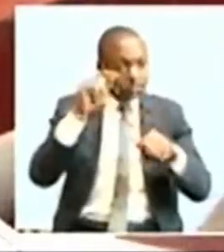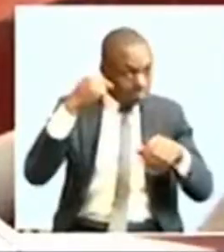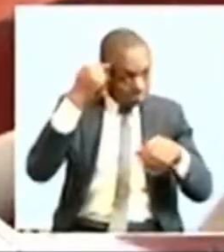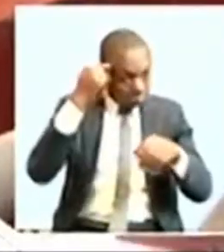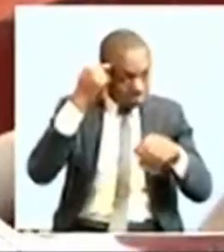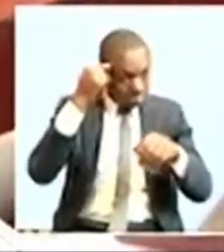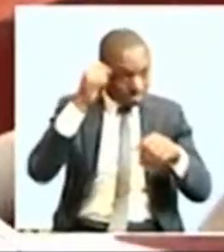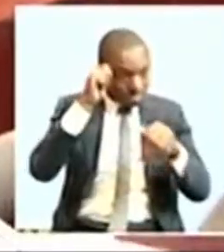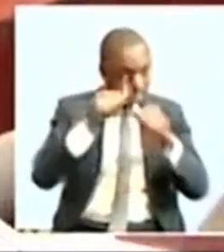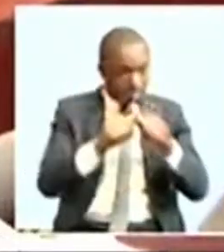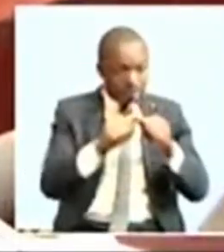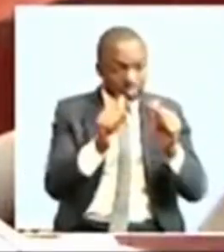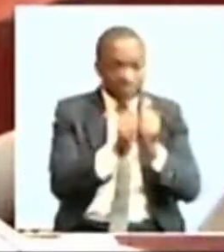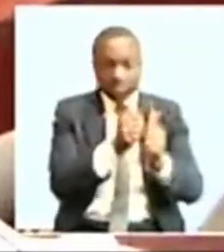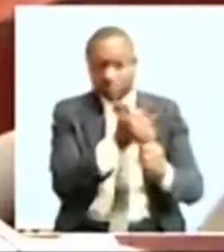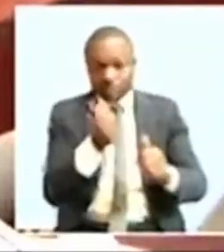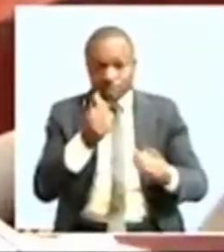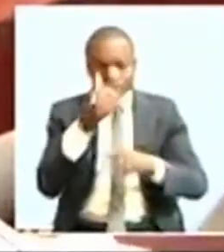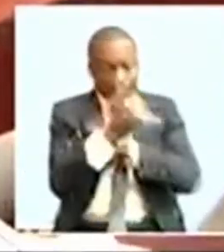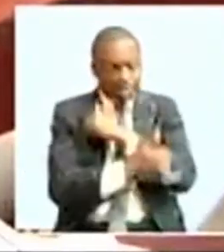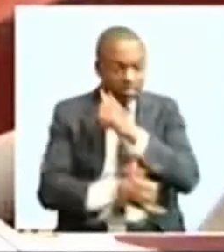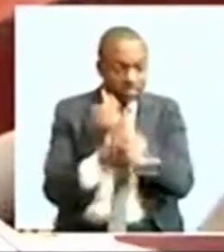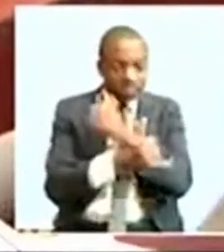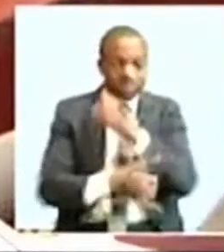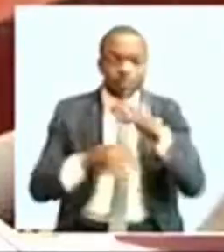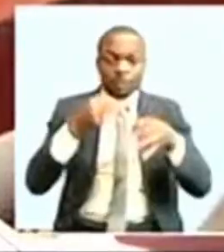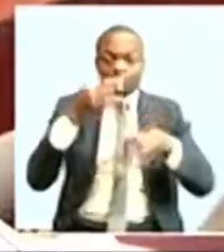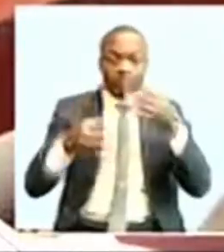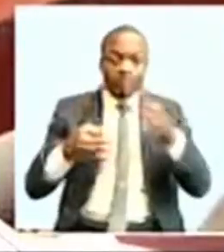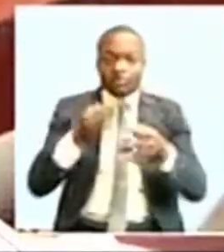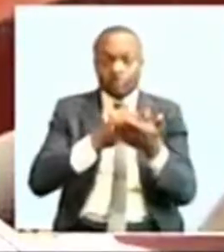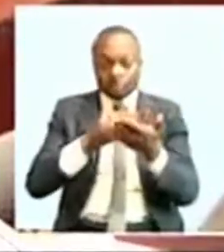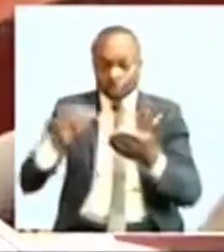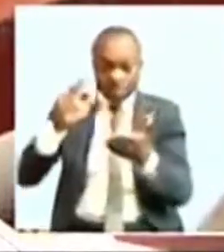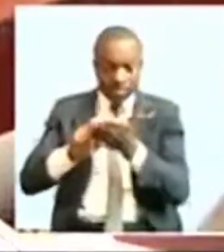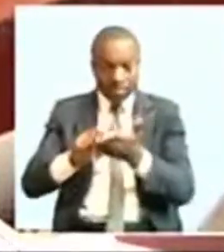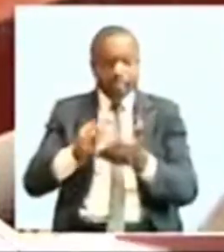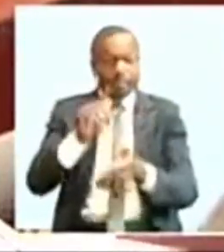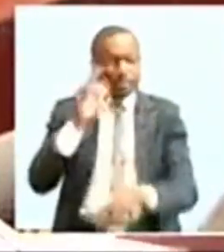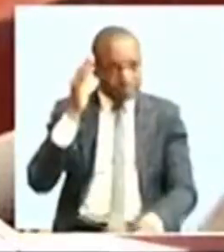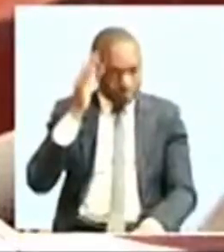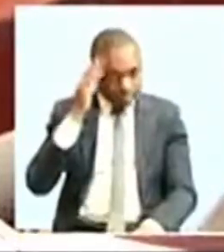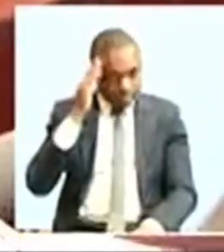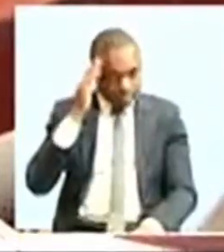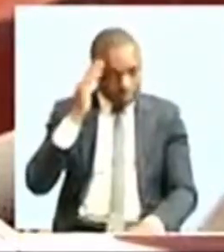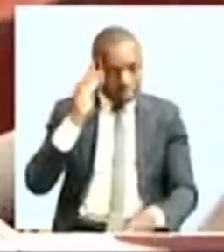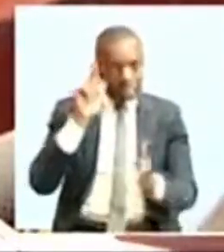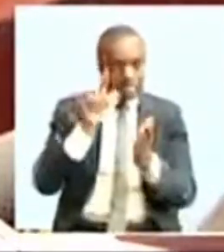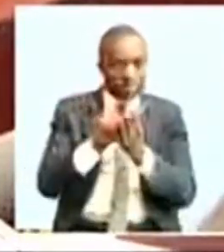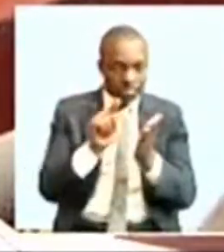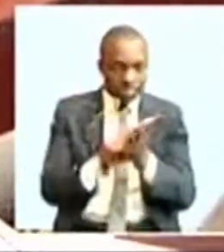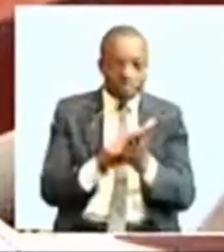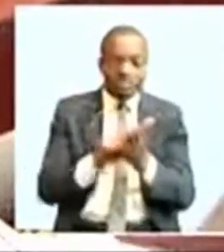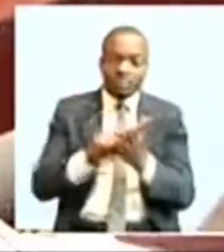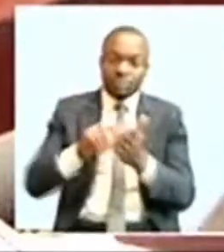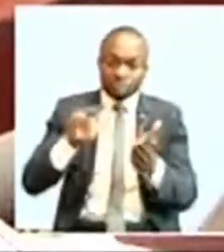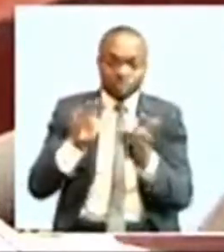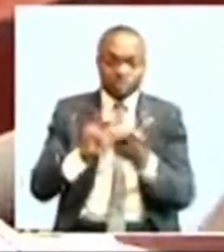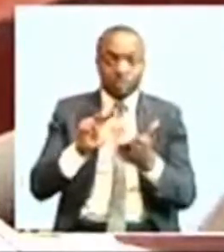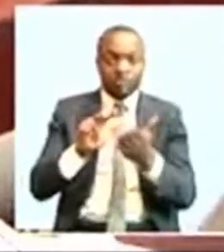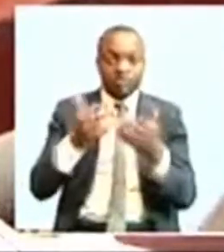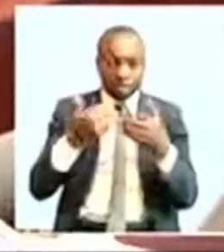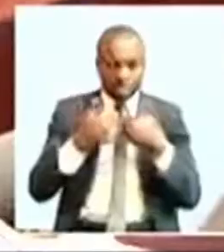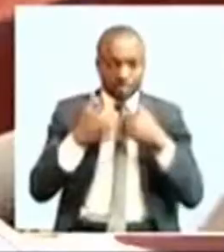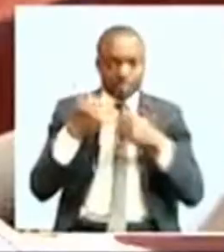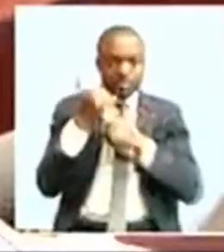have with these other countries. Should they not sign, they need to be aware of the legal ramifications that we have as a country and what we also need to